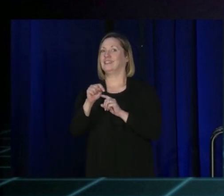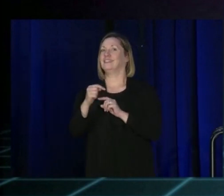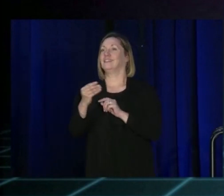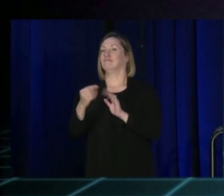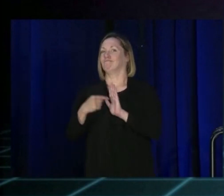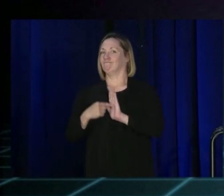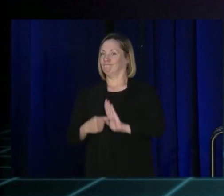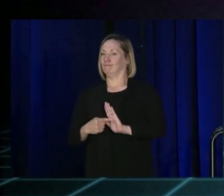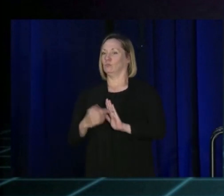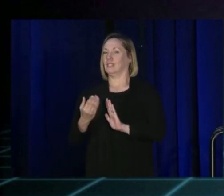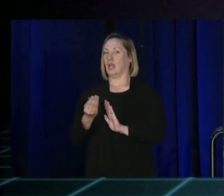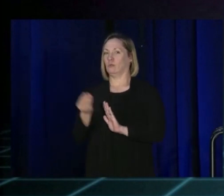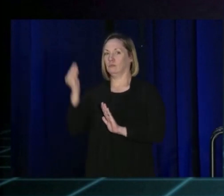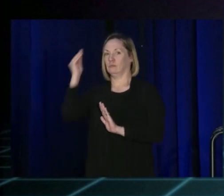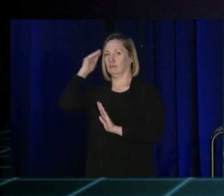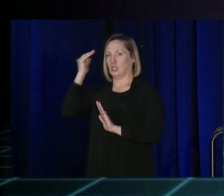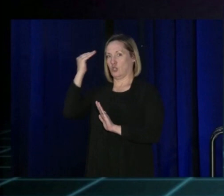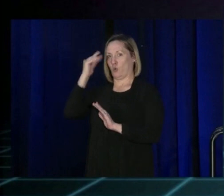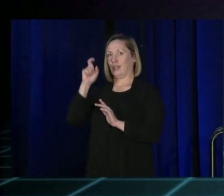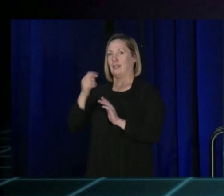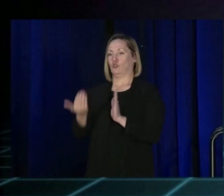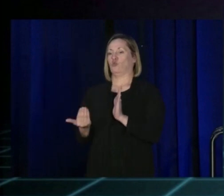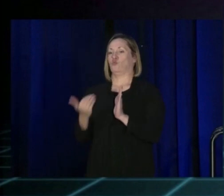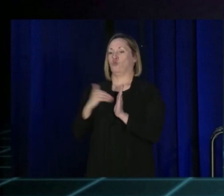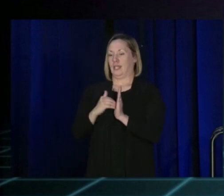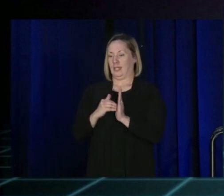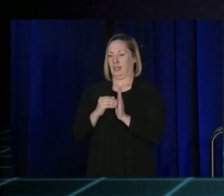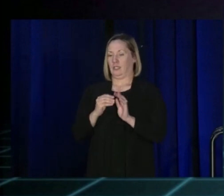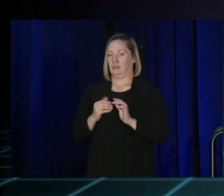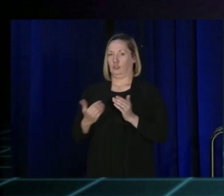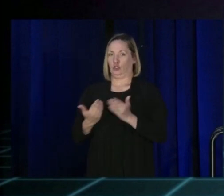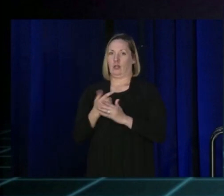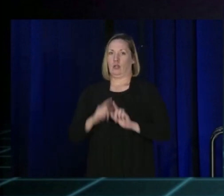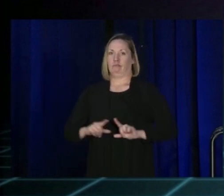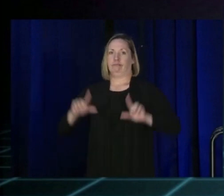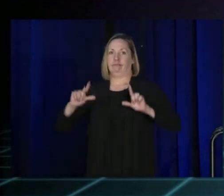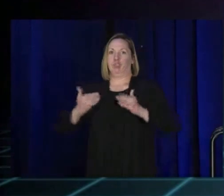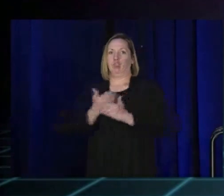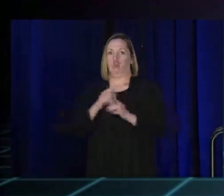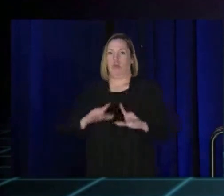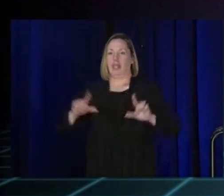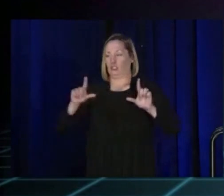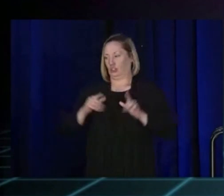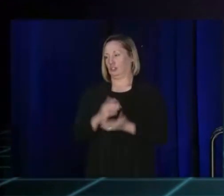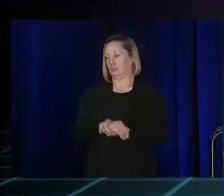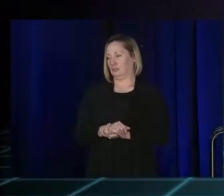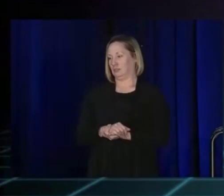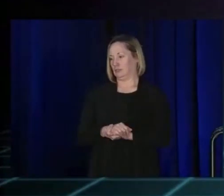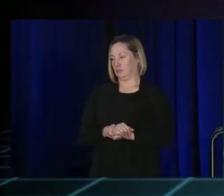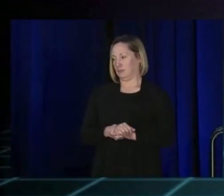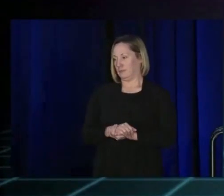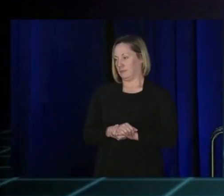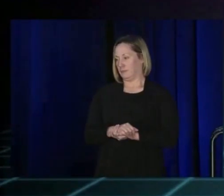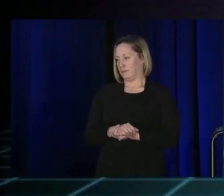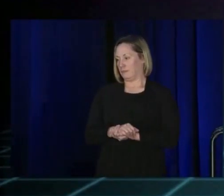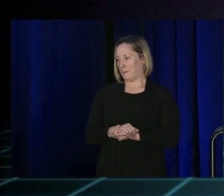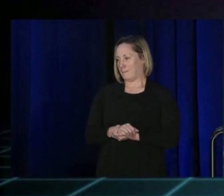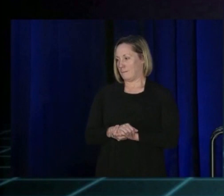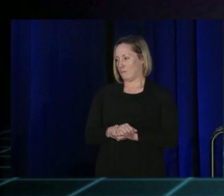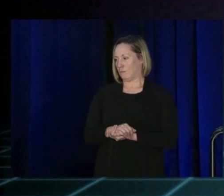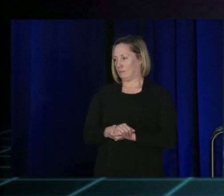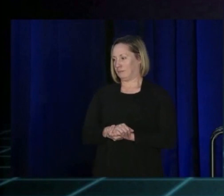in the background that it has to regenerate a new page there. So if I go here,